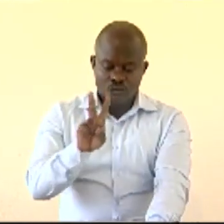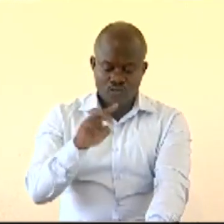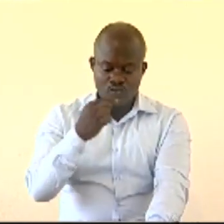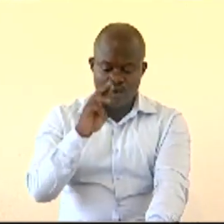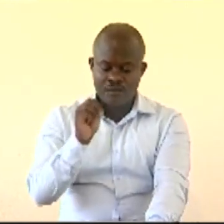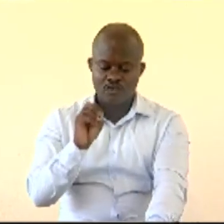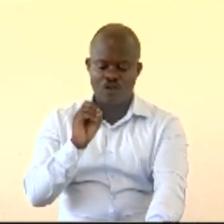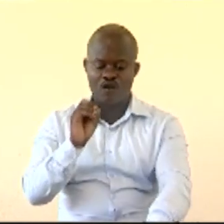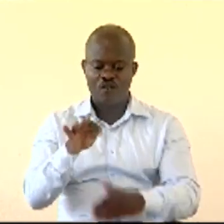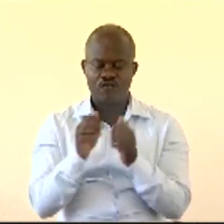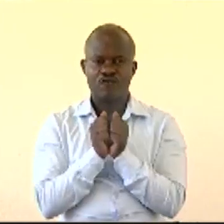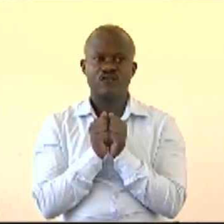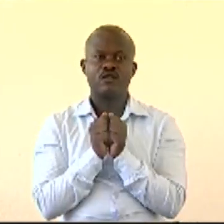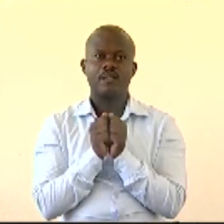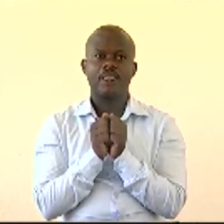of